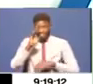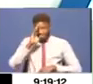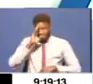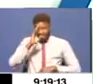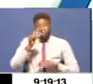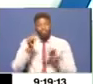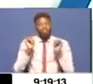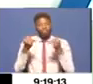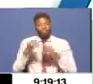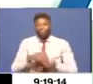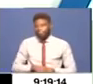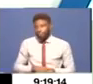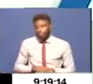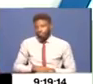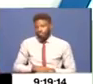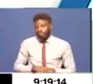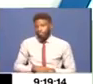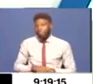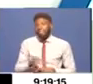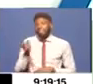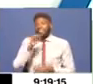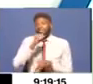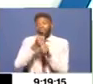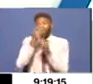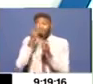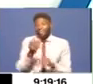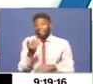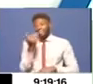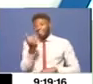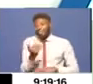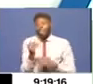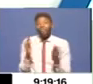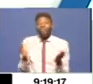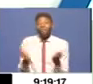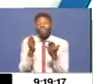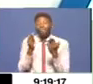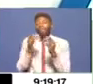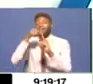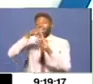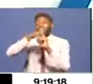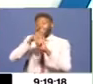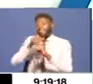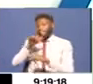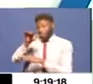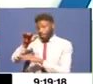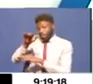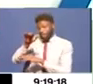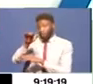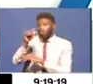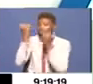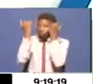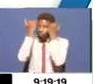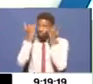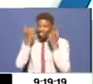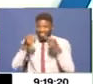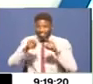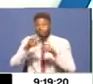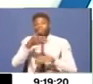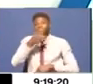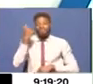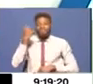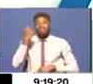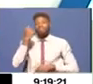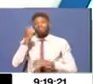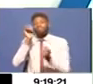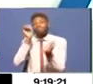stakeholders in child welfare advocacy are challenging the judiciary to prioritize taking non-custodial measures for petty offenders with young